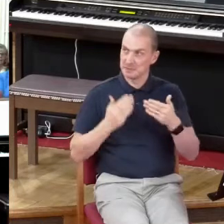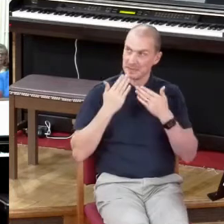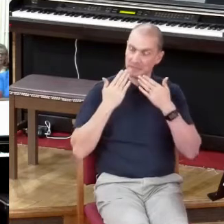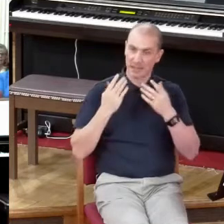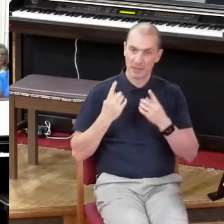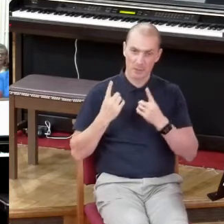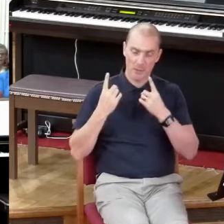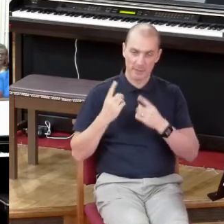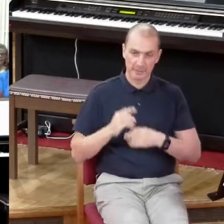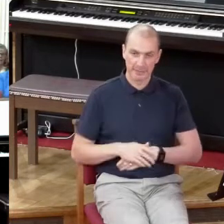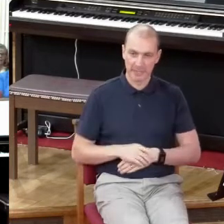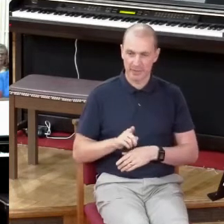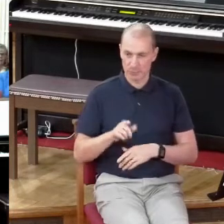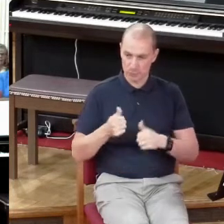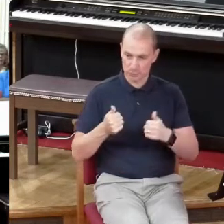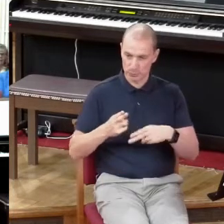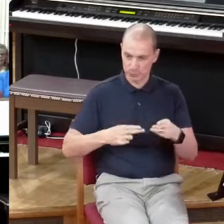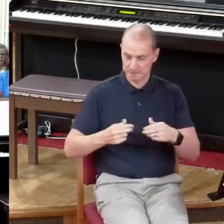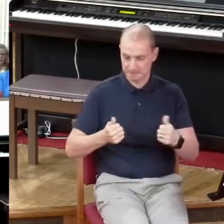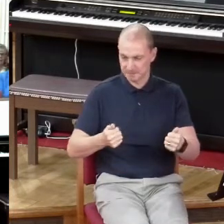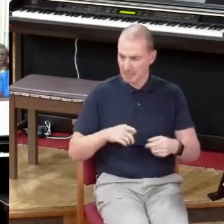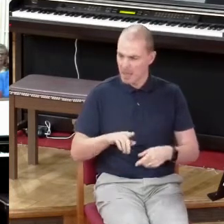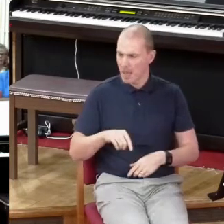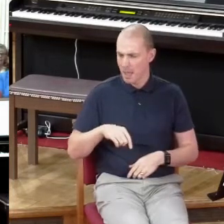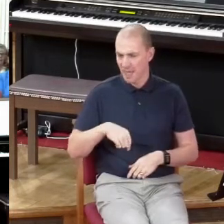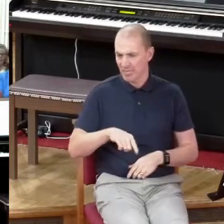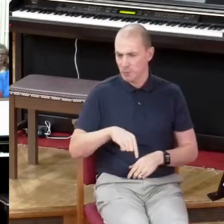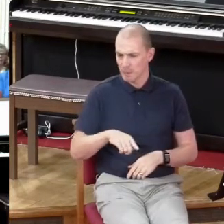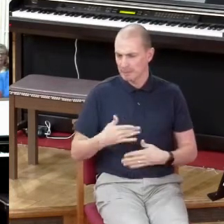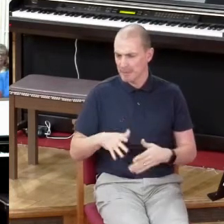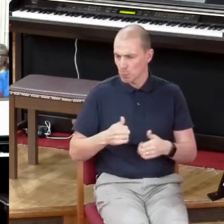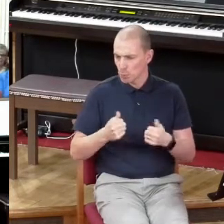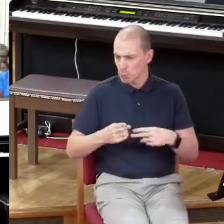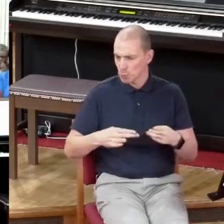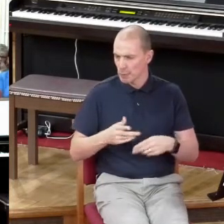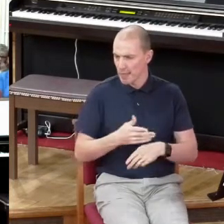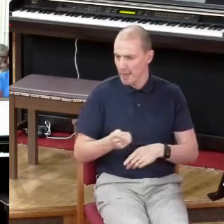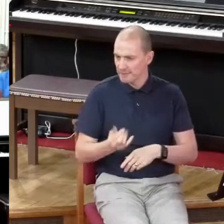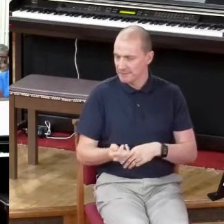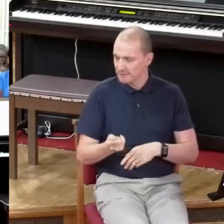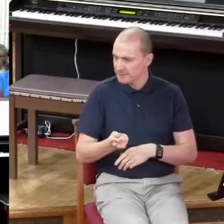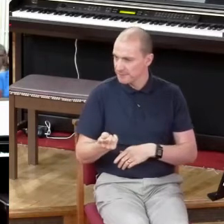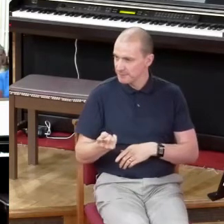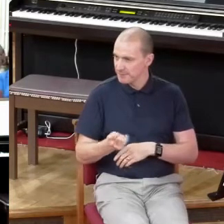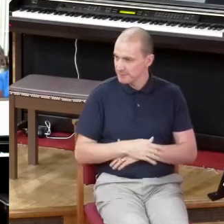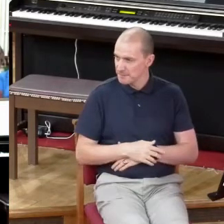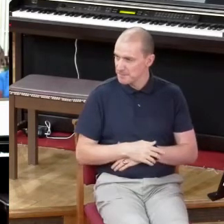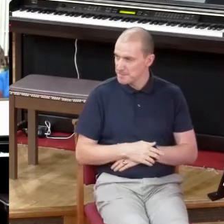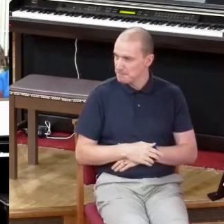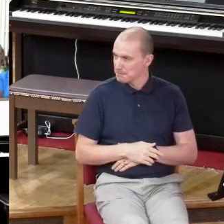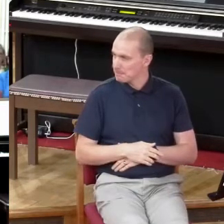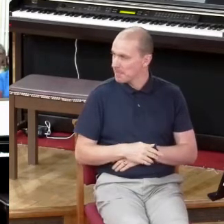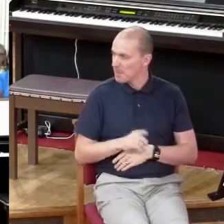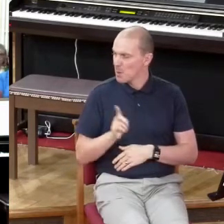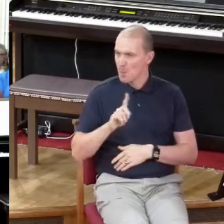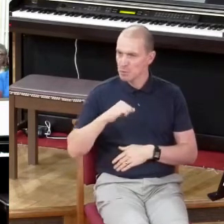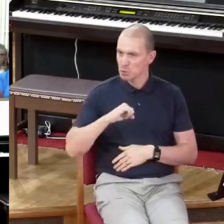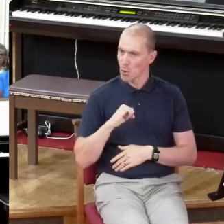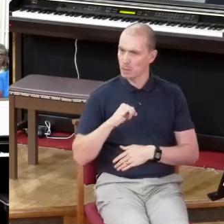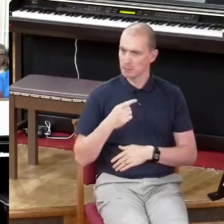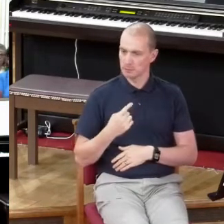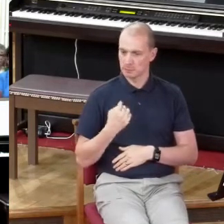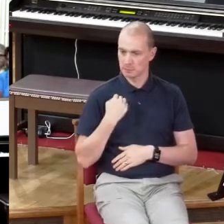that is good news. Has anybody had any good news this week? Anybody had any good news? What about Scotland the